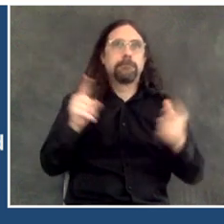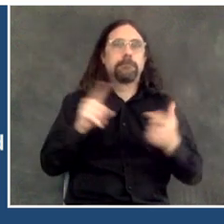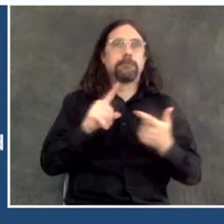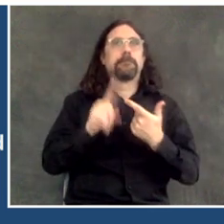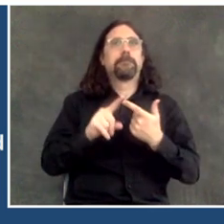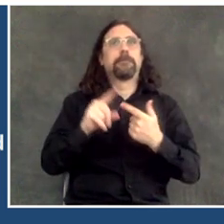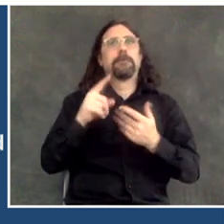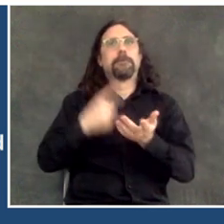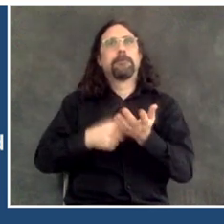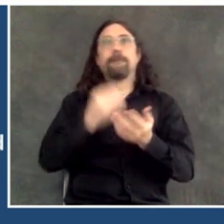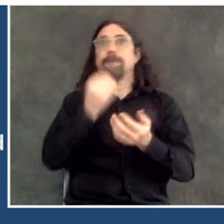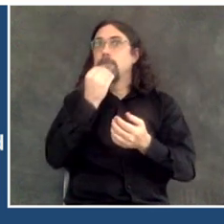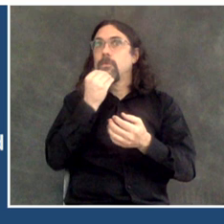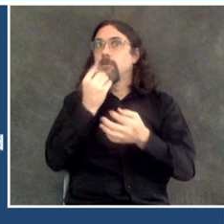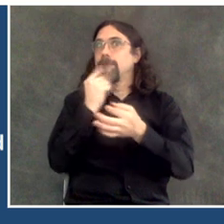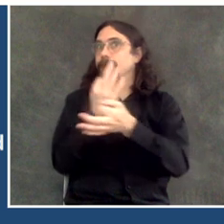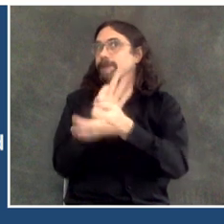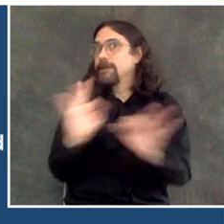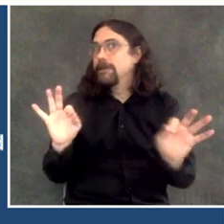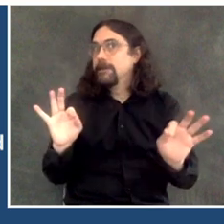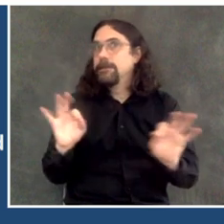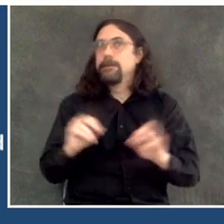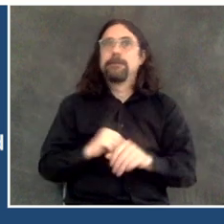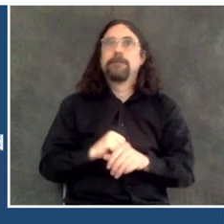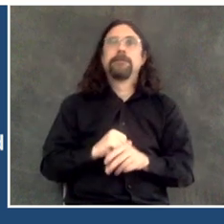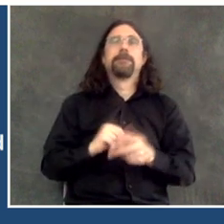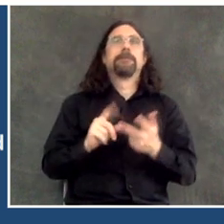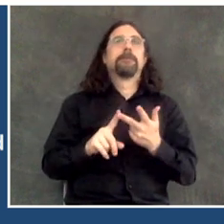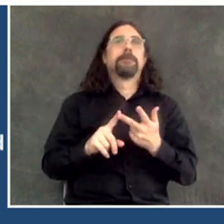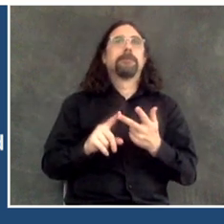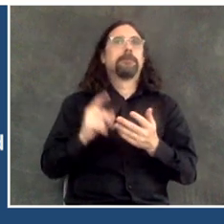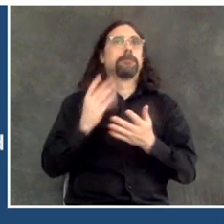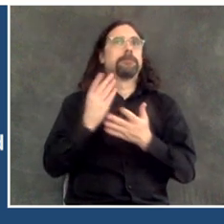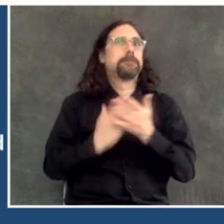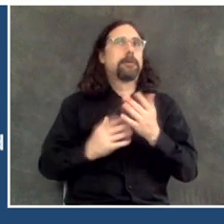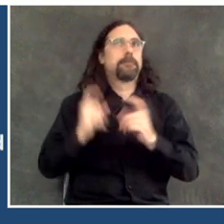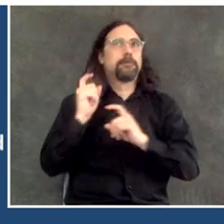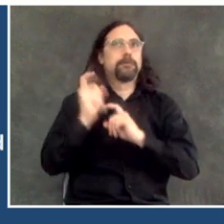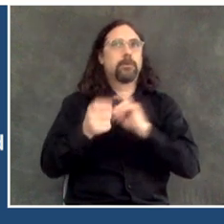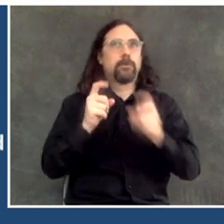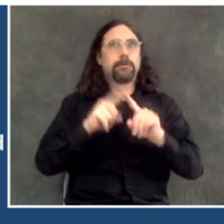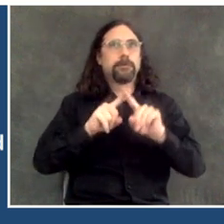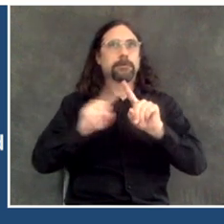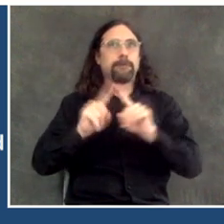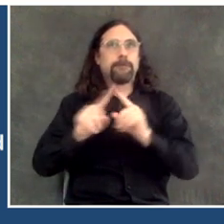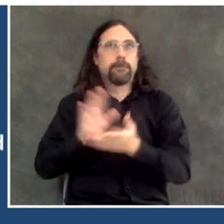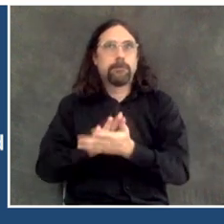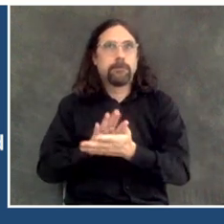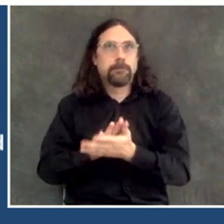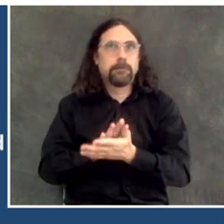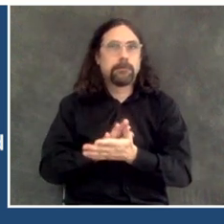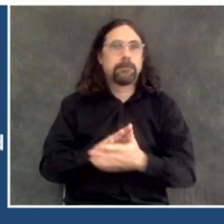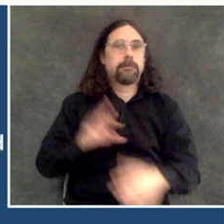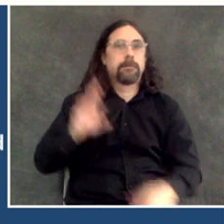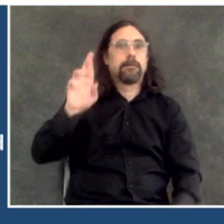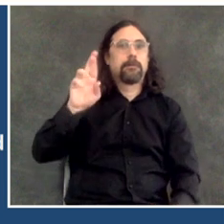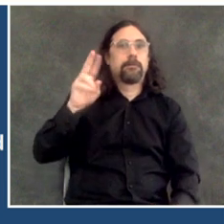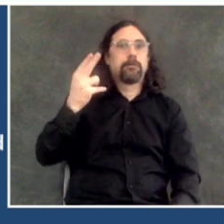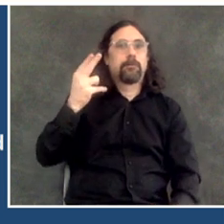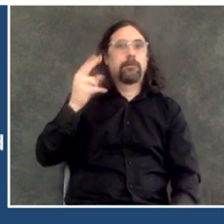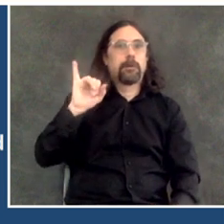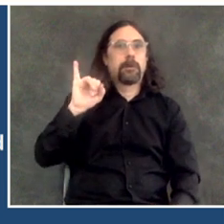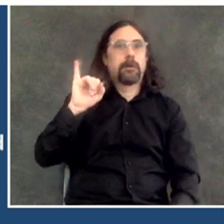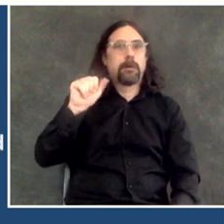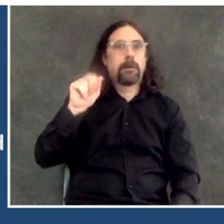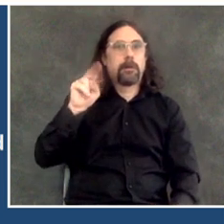our schools. Rihanna, her Clara Lionel Foundation, has helped our public schools and our kids in